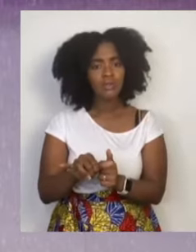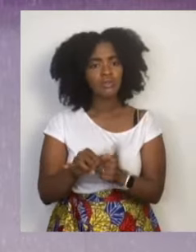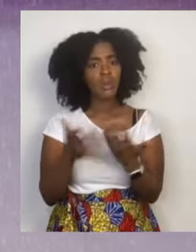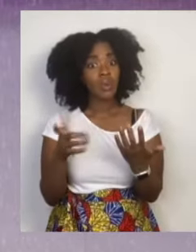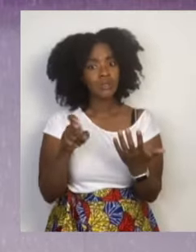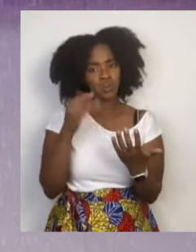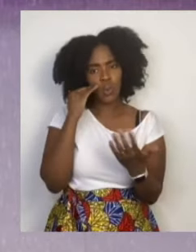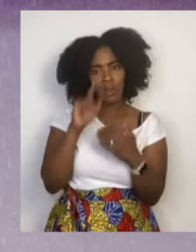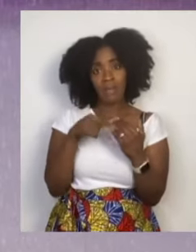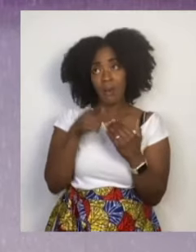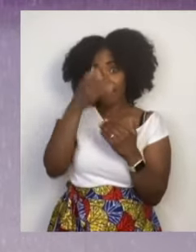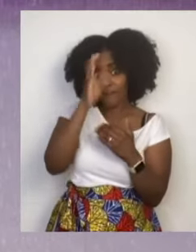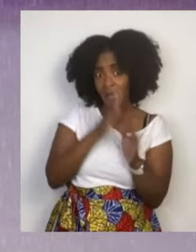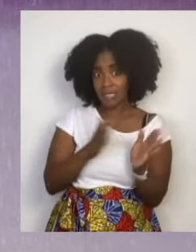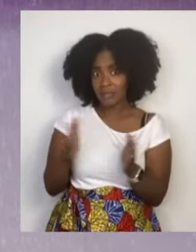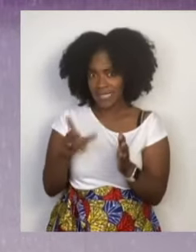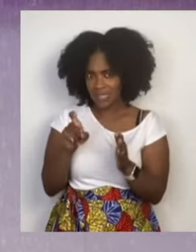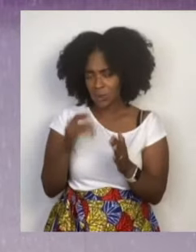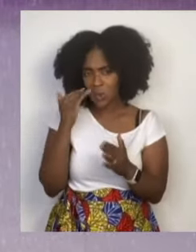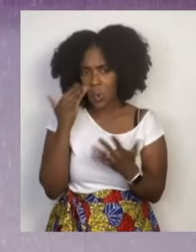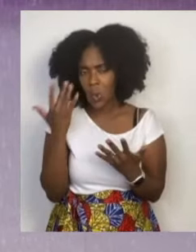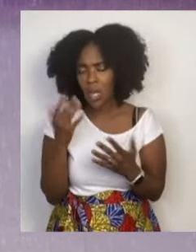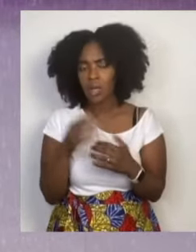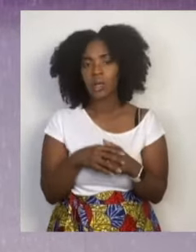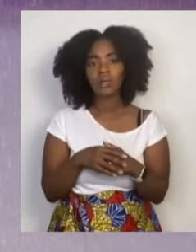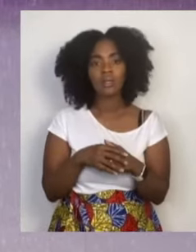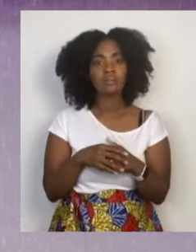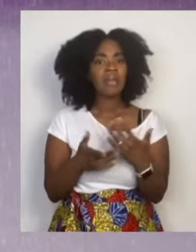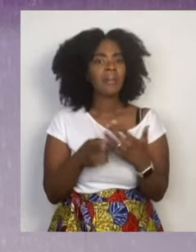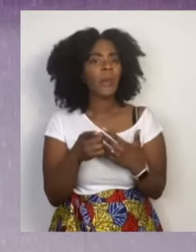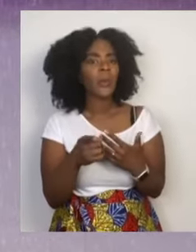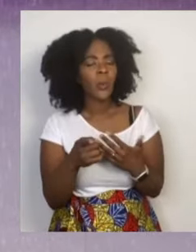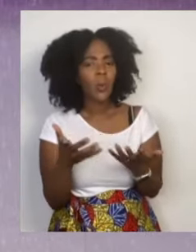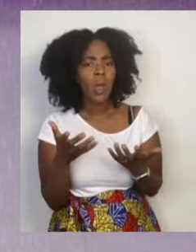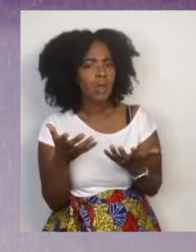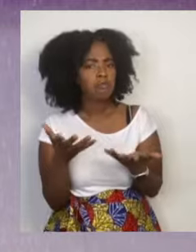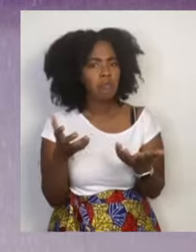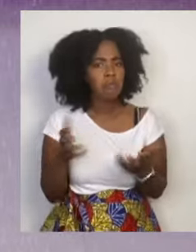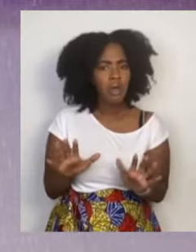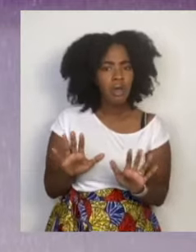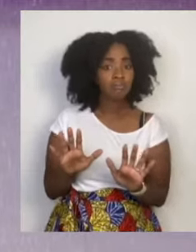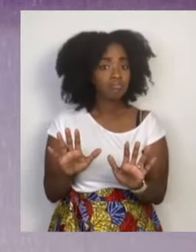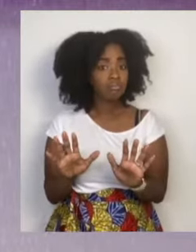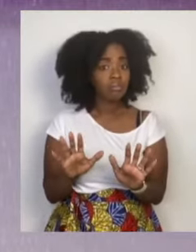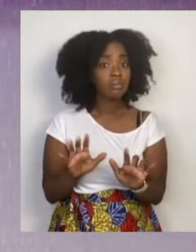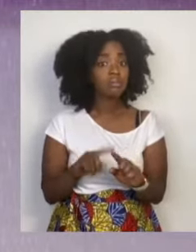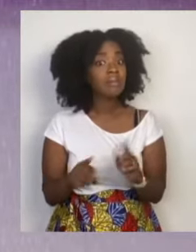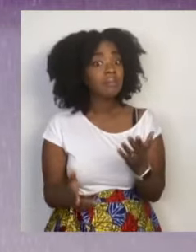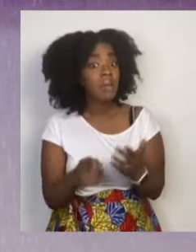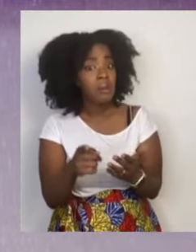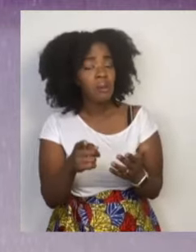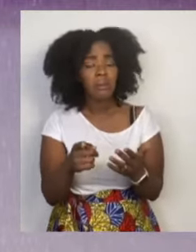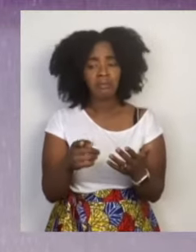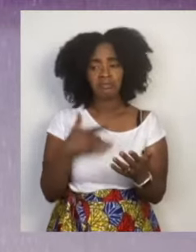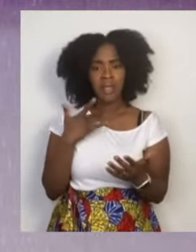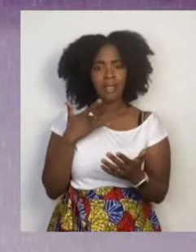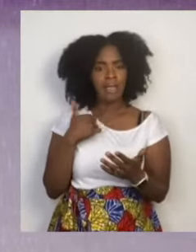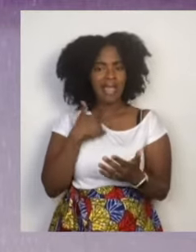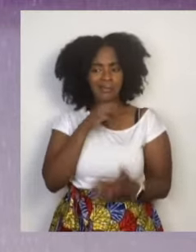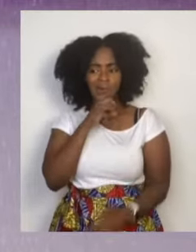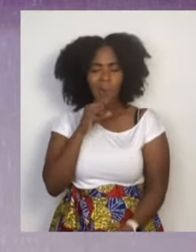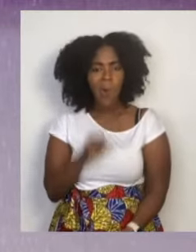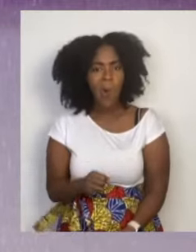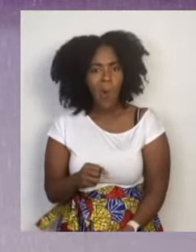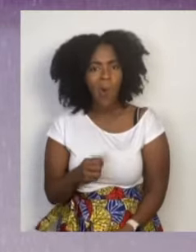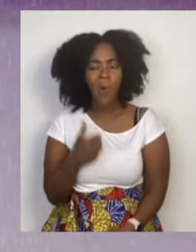Yes. Anybody in a place where you're saying, look, I'm too old. I've been in this thing too long for me to still be playing with what? No, I need to know. I